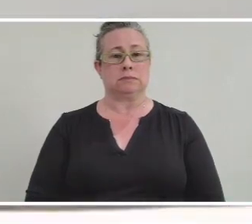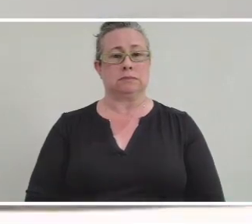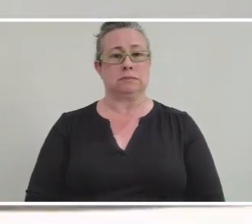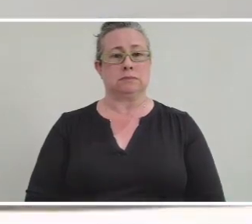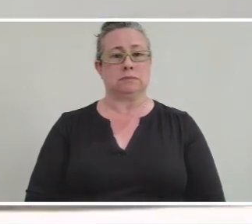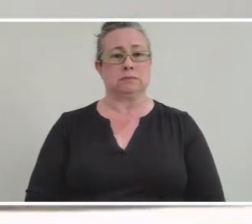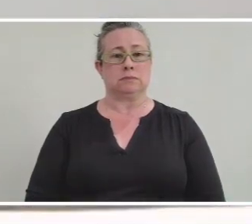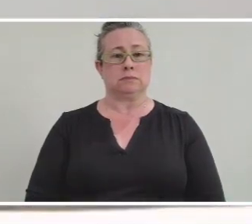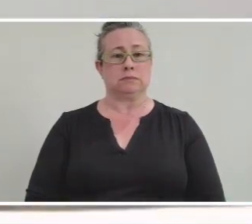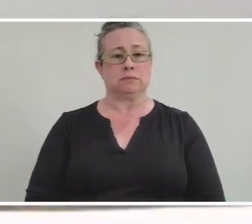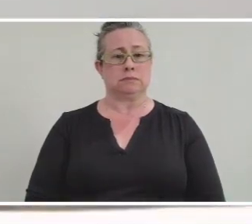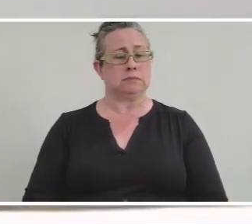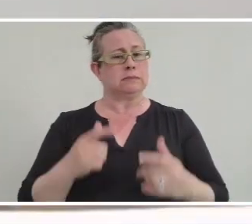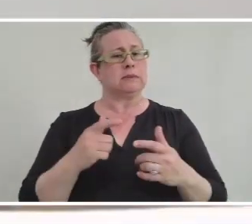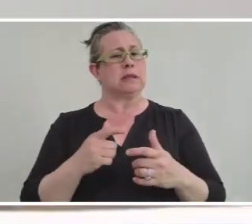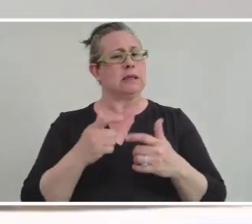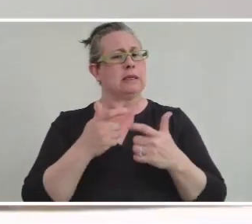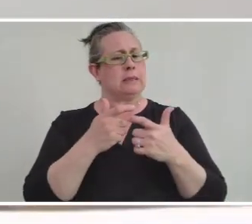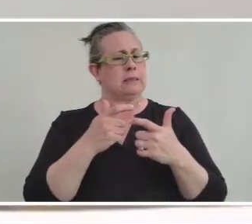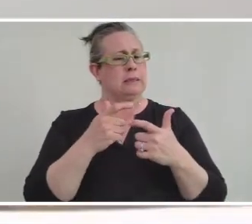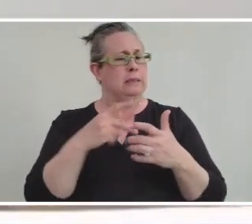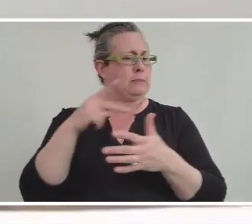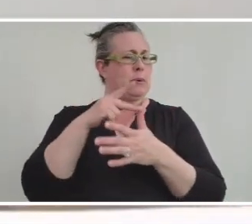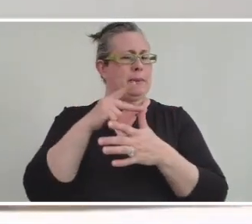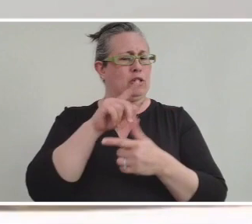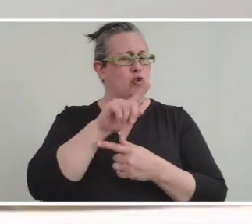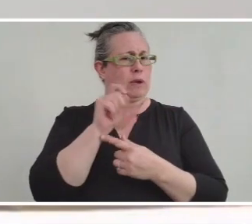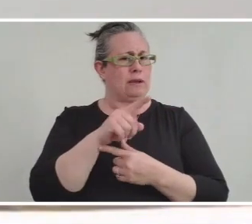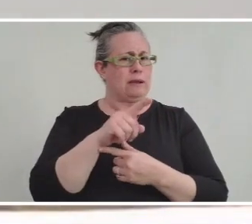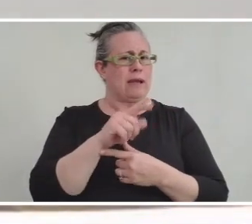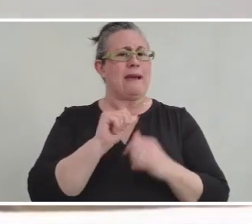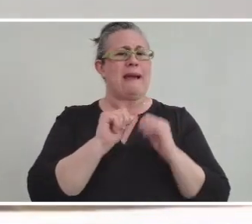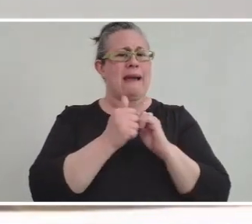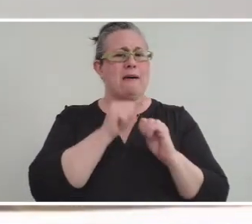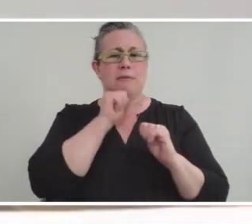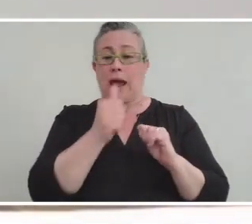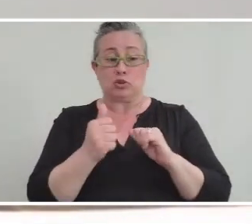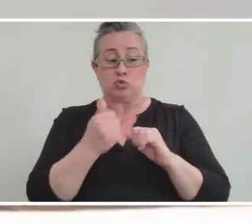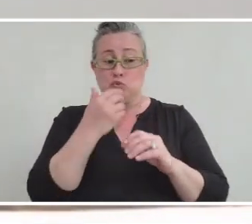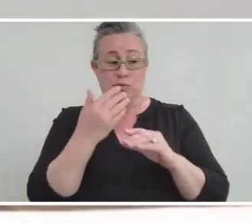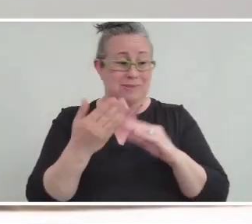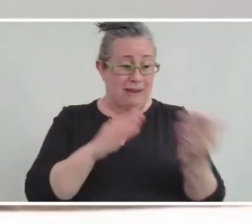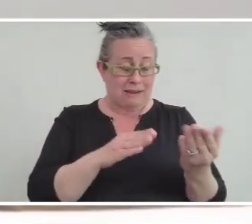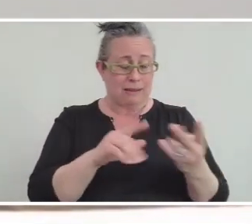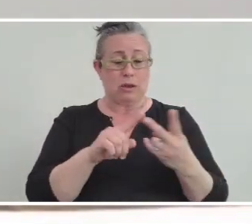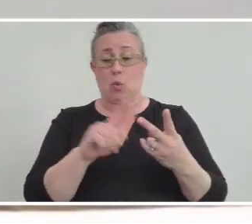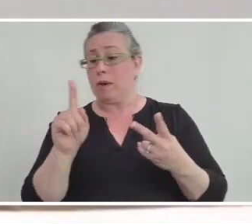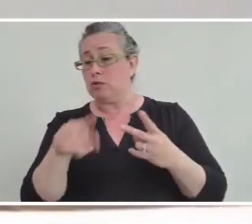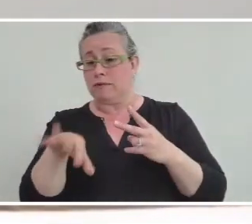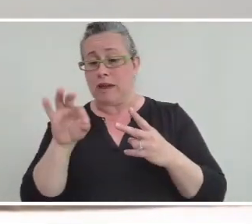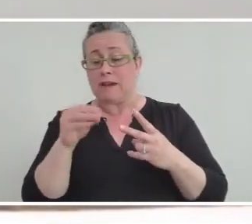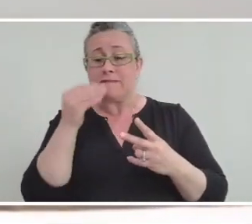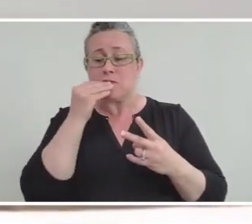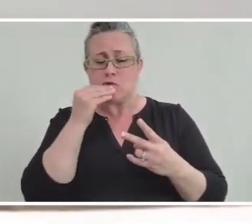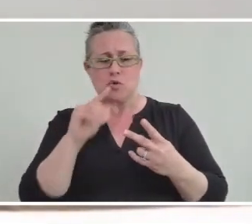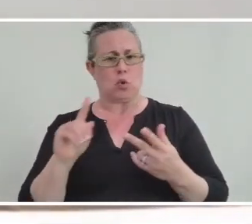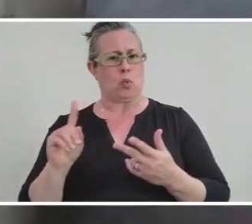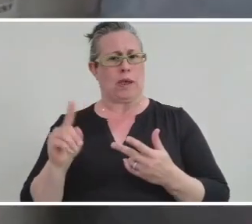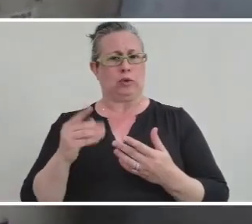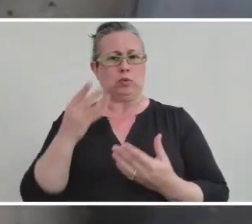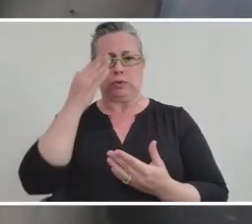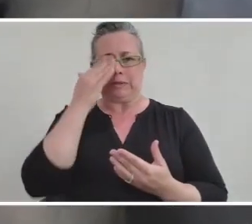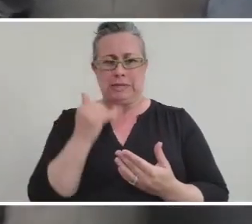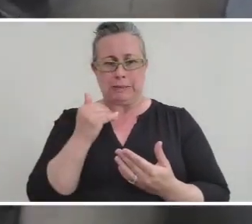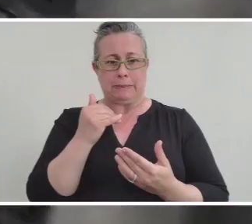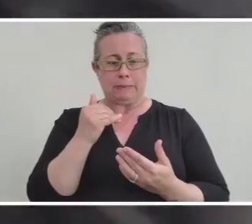The main questions were how not to die, where to find food, where to sleep, whether my mom is still alive.